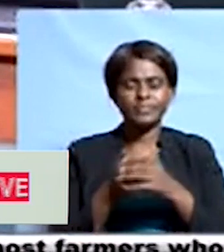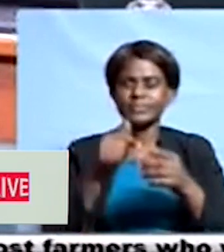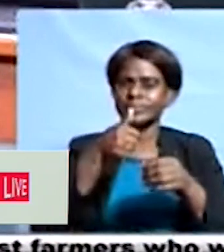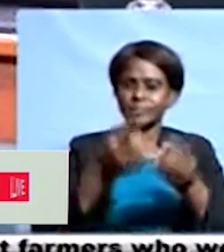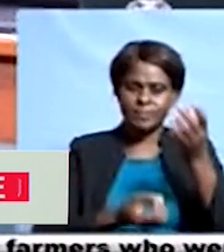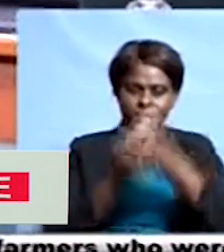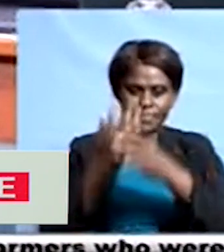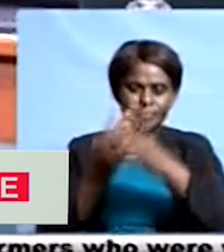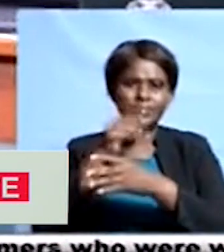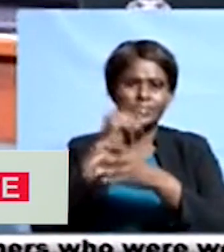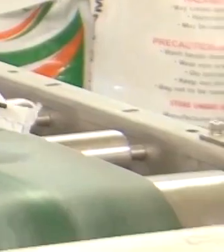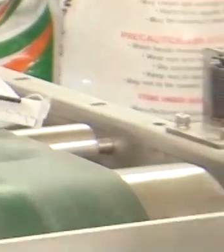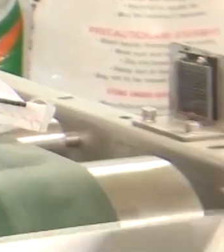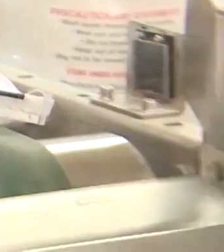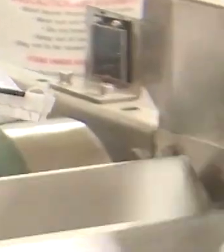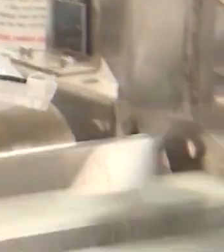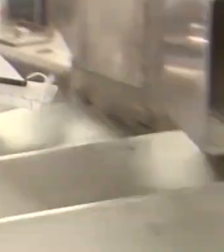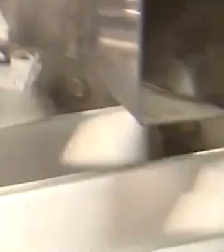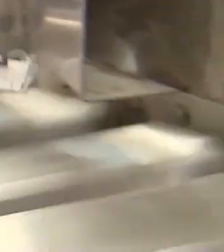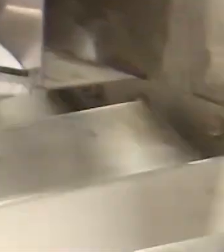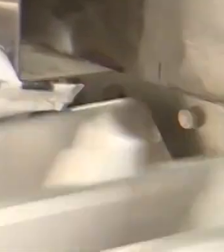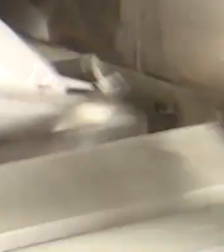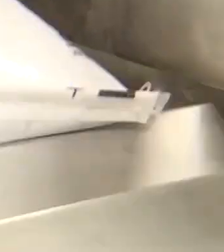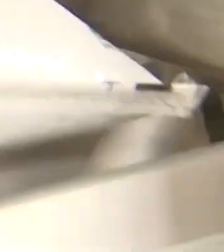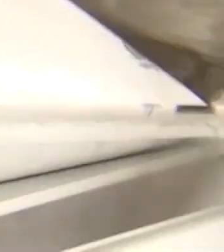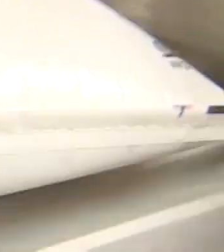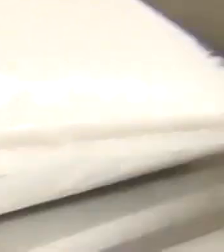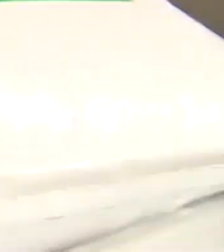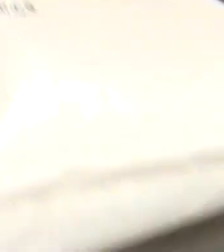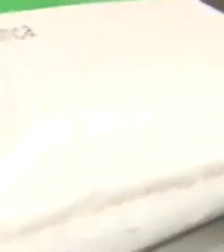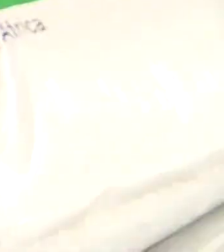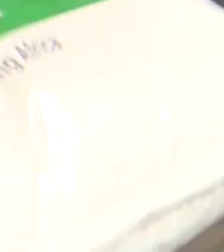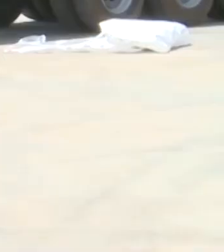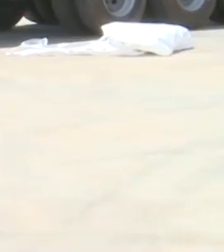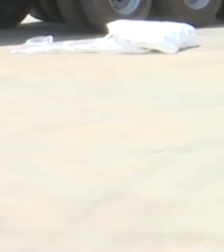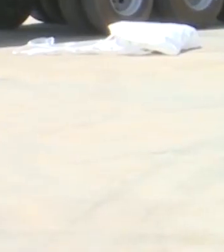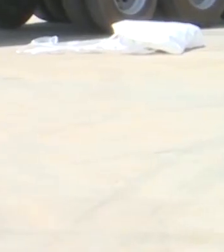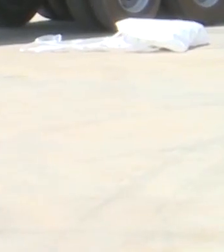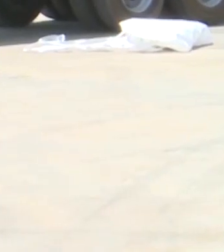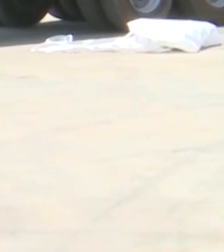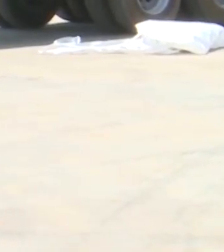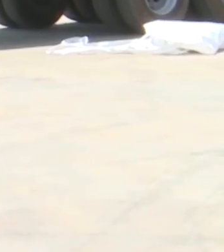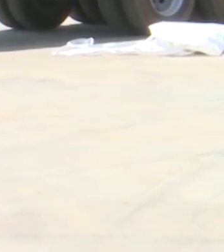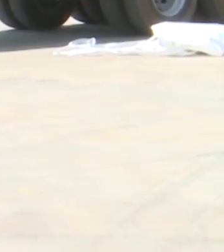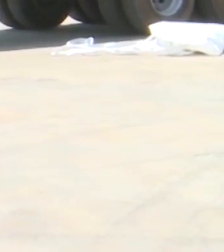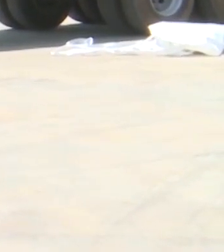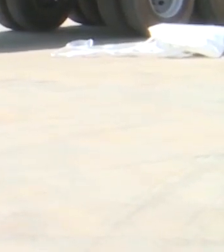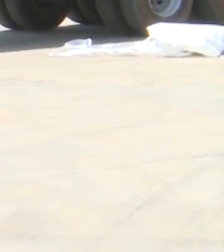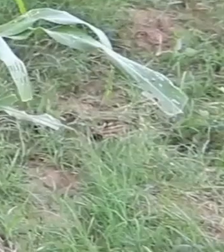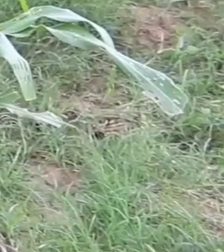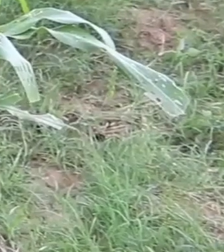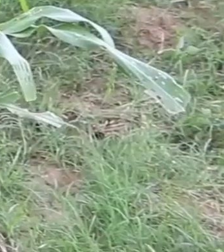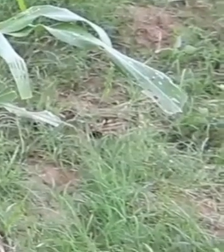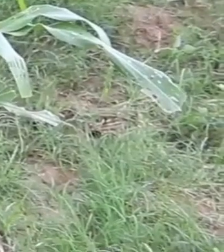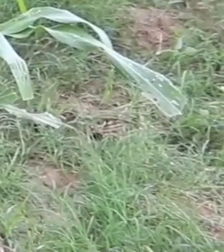cultivating not more than 5 hectares. The Fisp was launched by the government of the Republic of Zambia in 2002 as a temporary